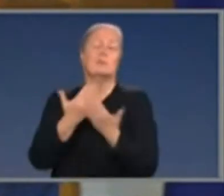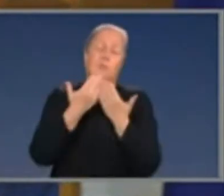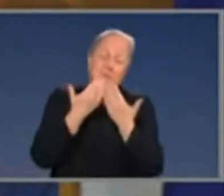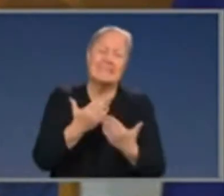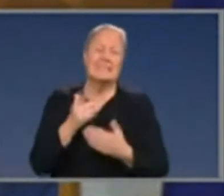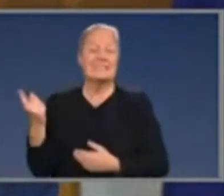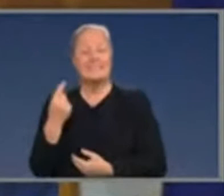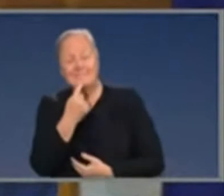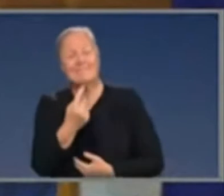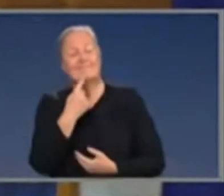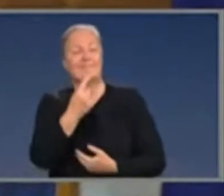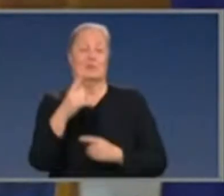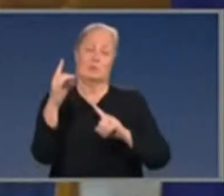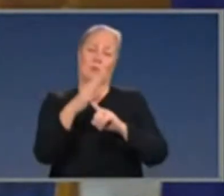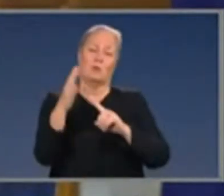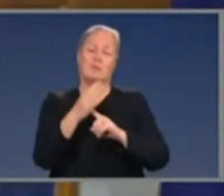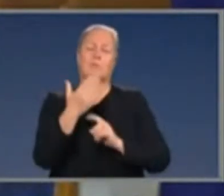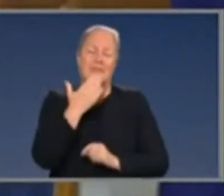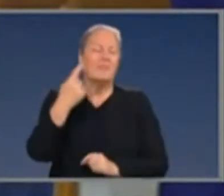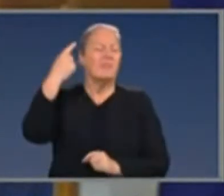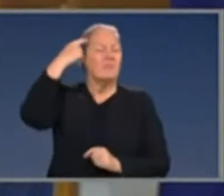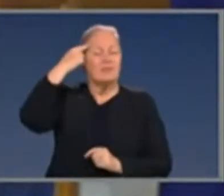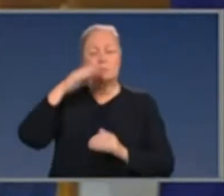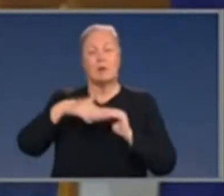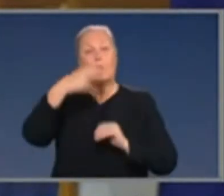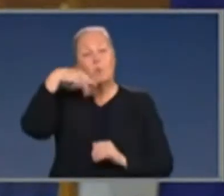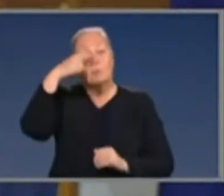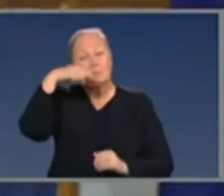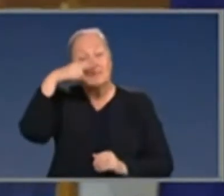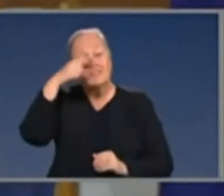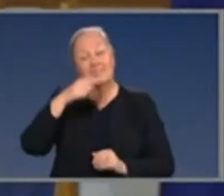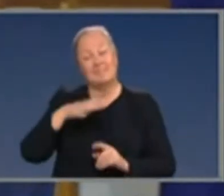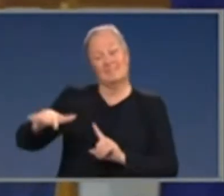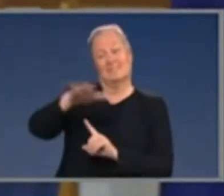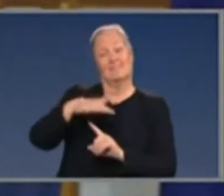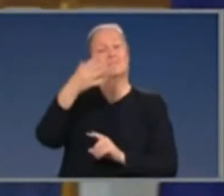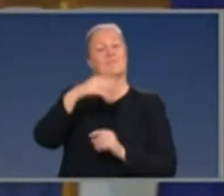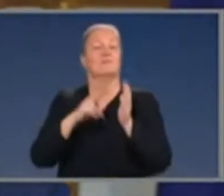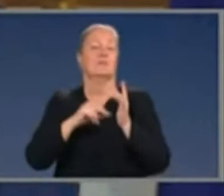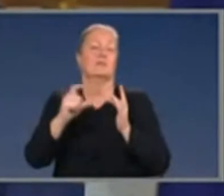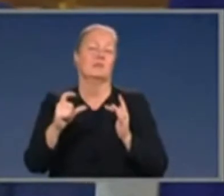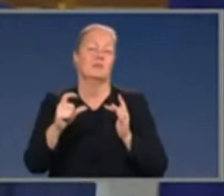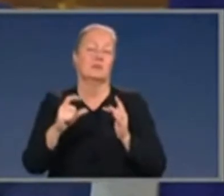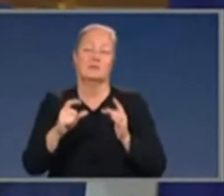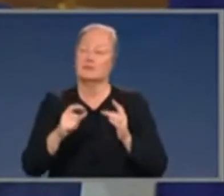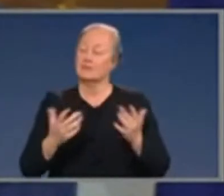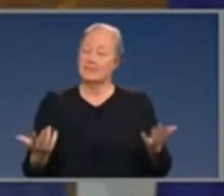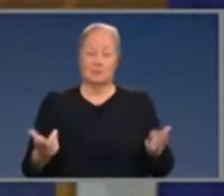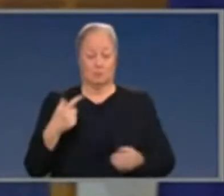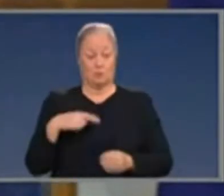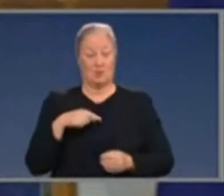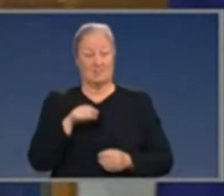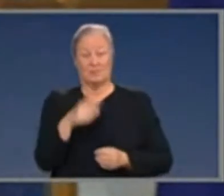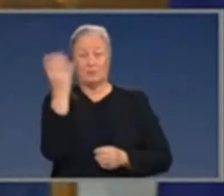you're being asked to do. Do it for your elderly fellow Victorians, because it's the community